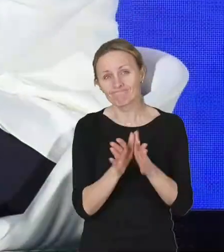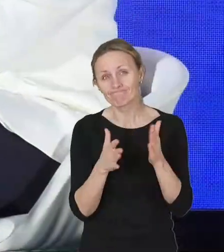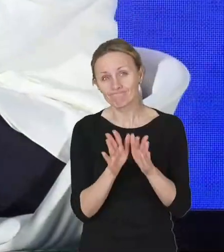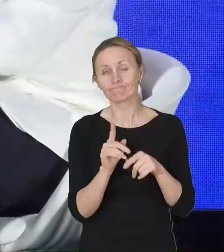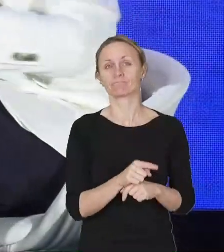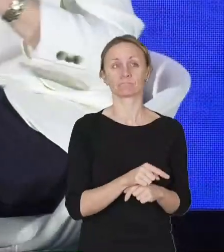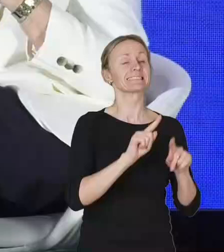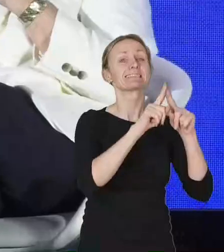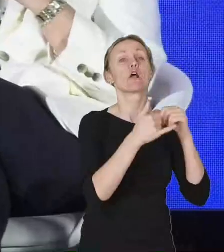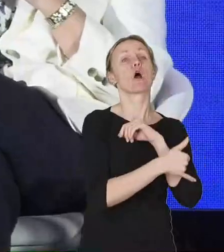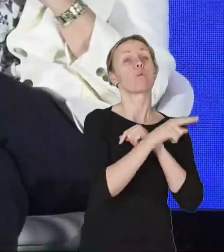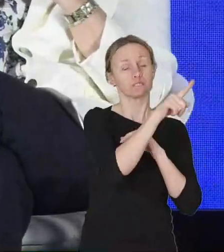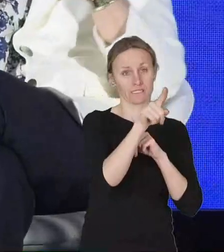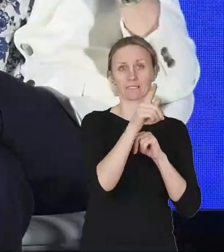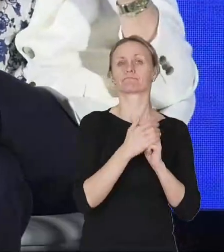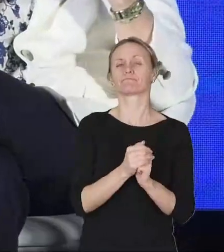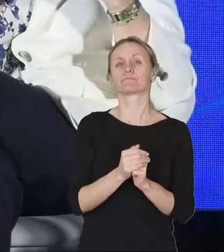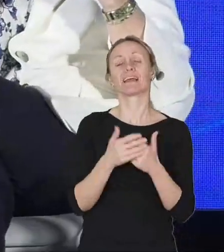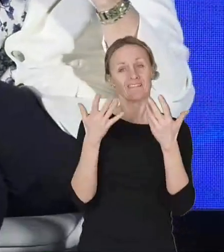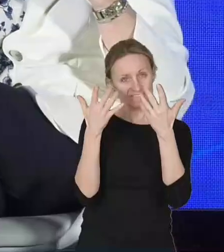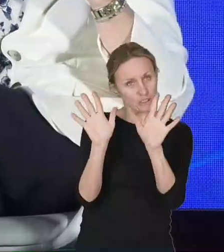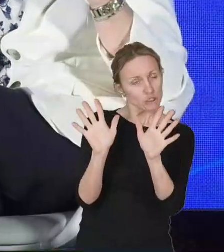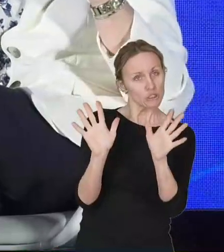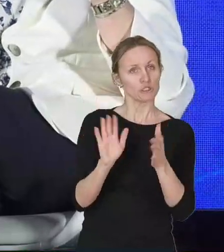of lagging regions that you are familiar with. And that was a